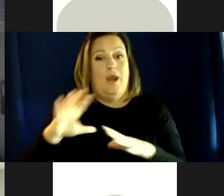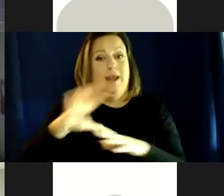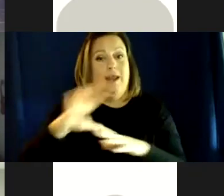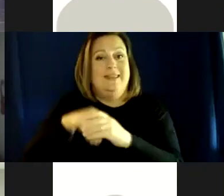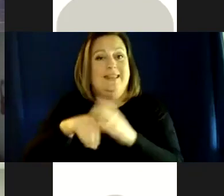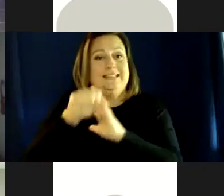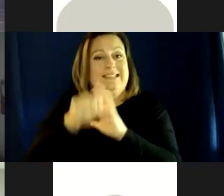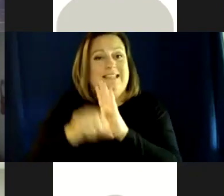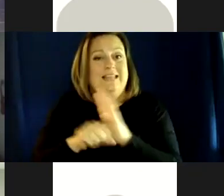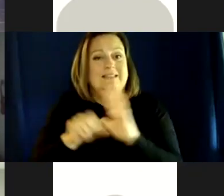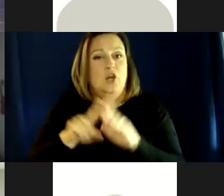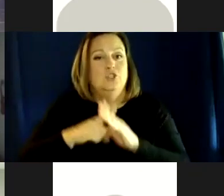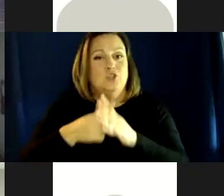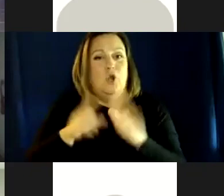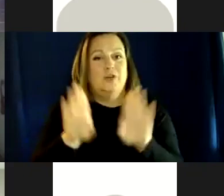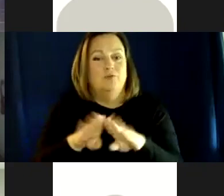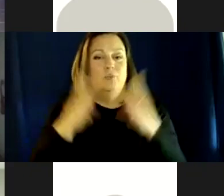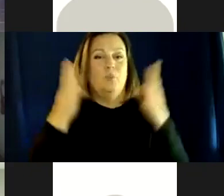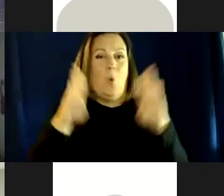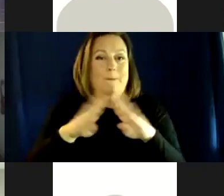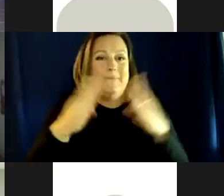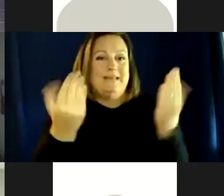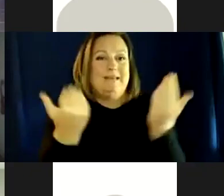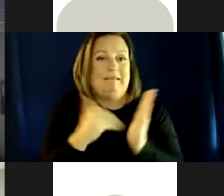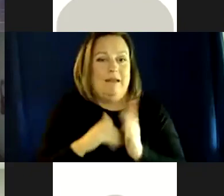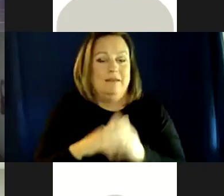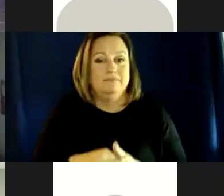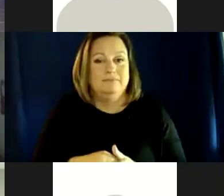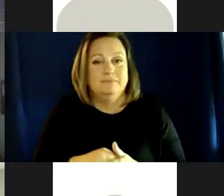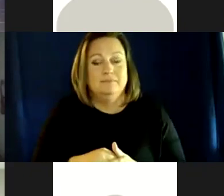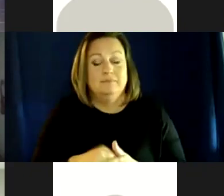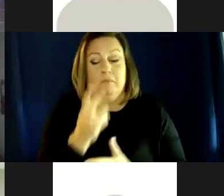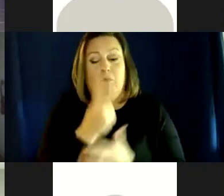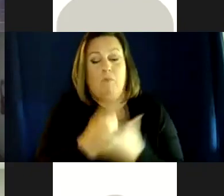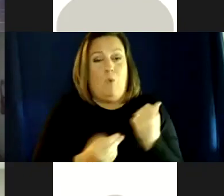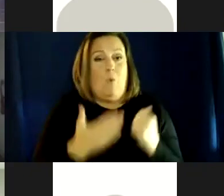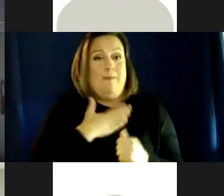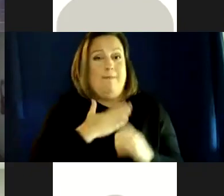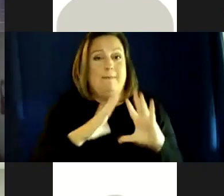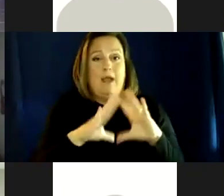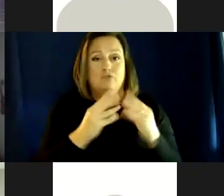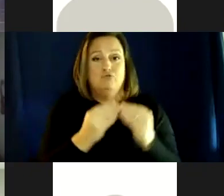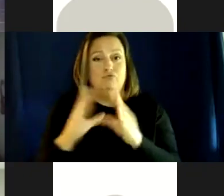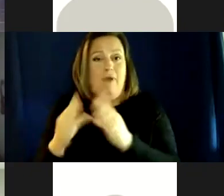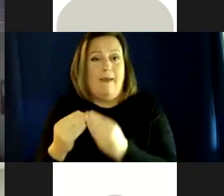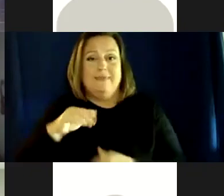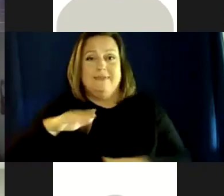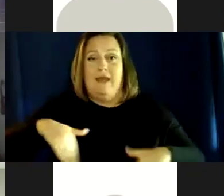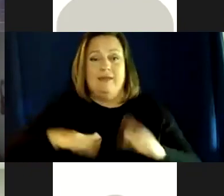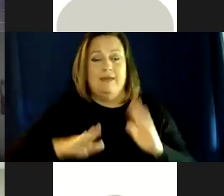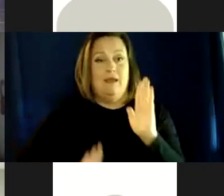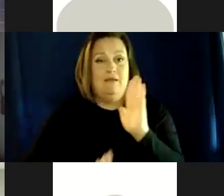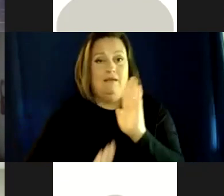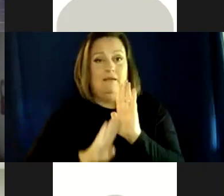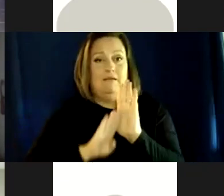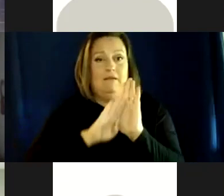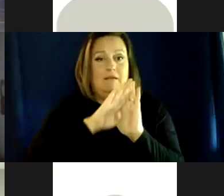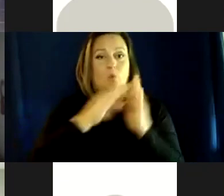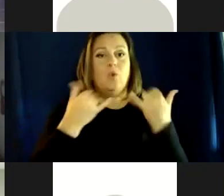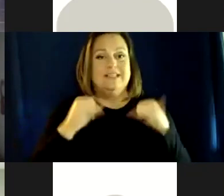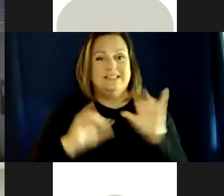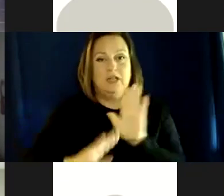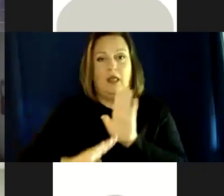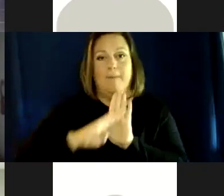reopening. So both my tribes, they have not yet hit their peak. We are still seeing the uprise